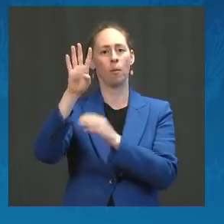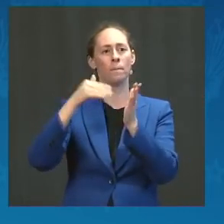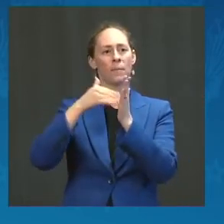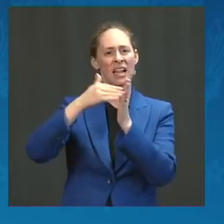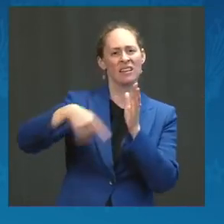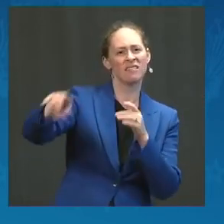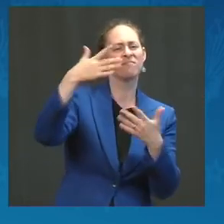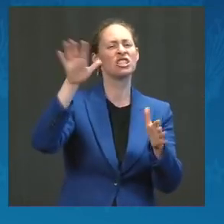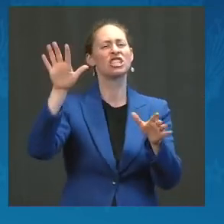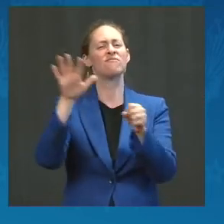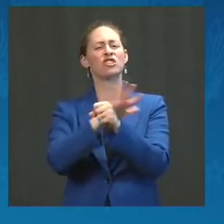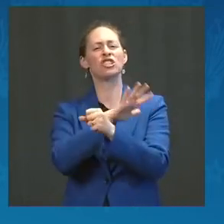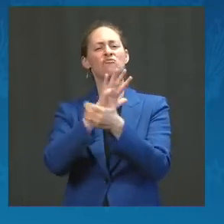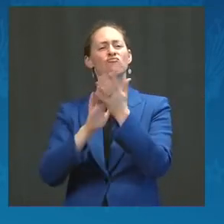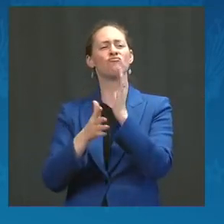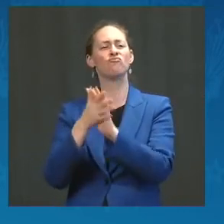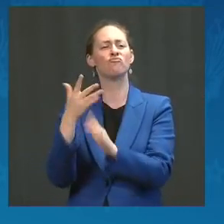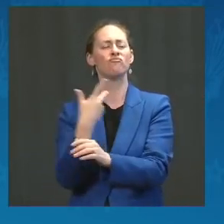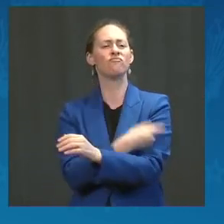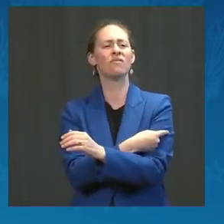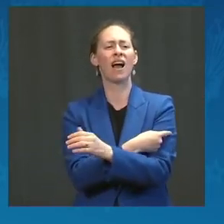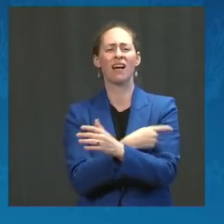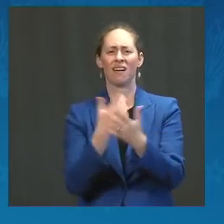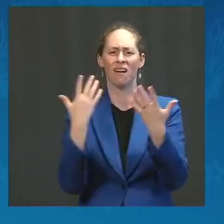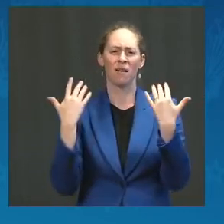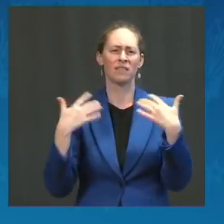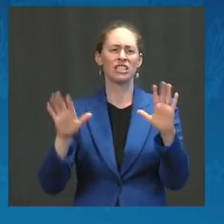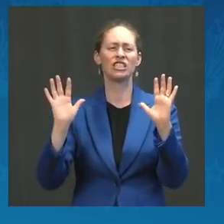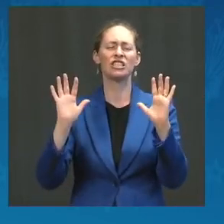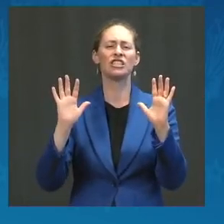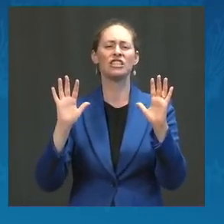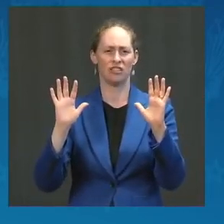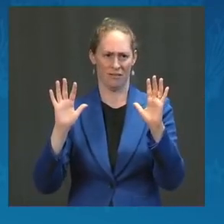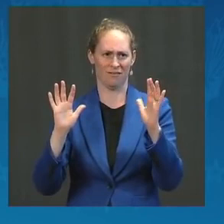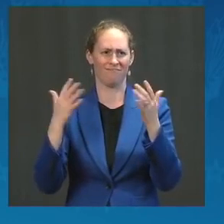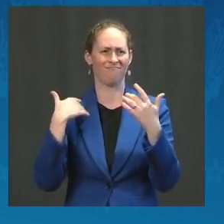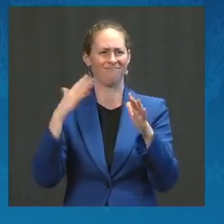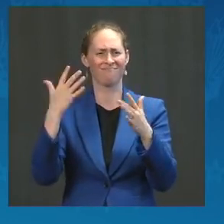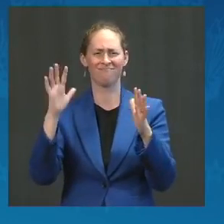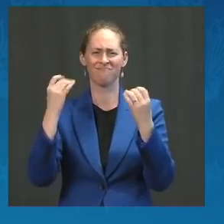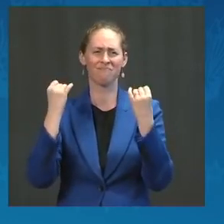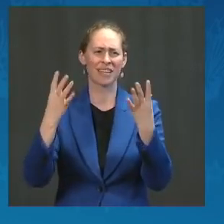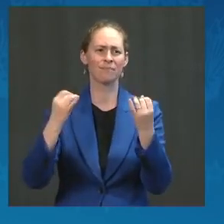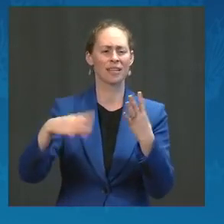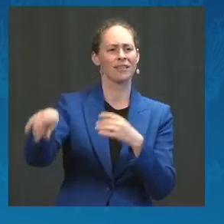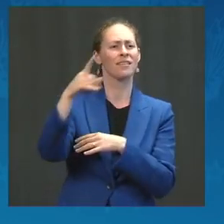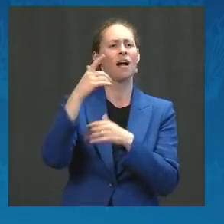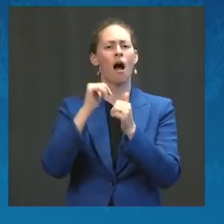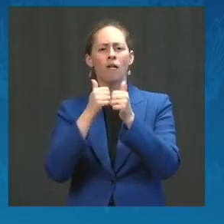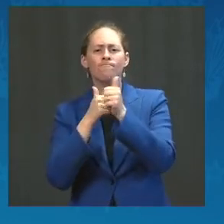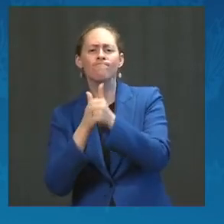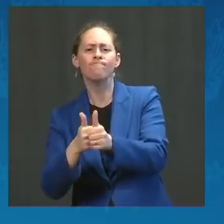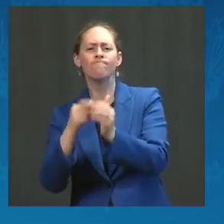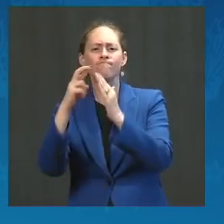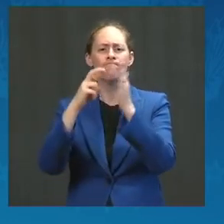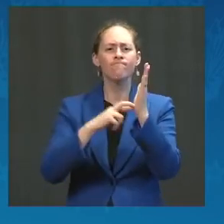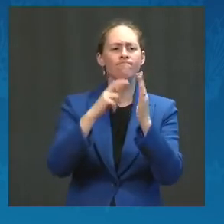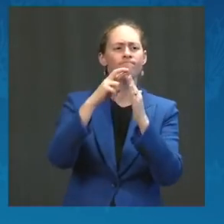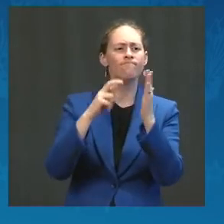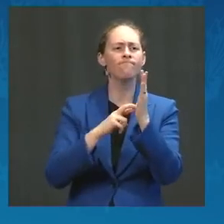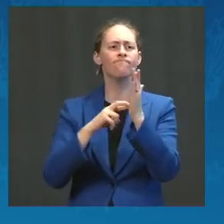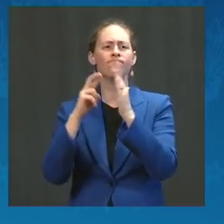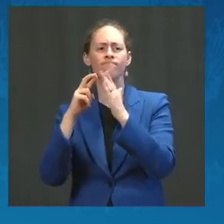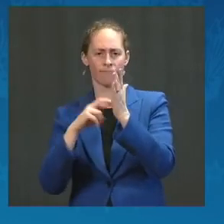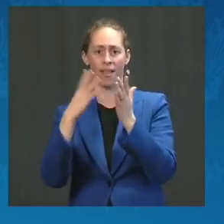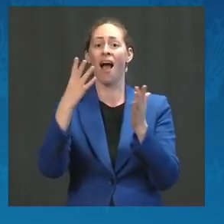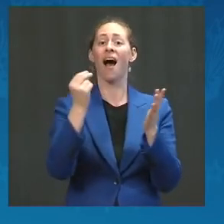we vaccinated so many people, put in place so many safety measures, and got economic help to businesses and people most in